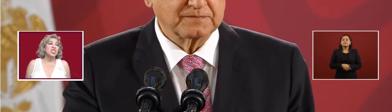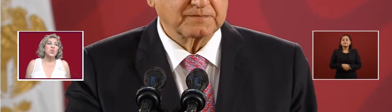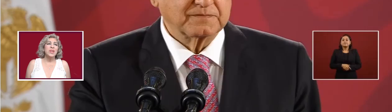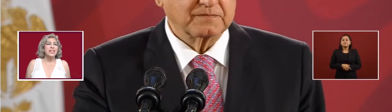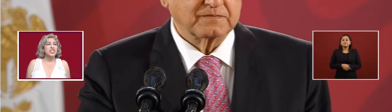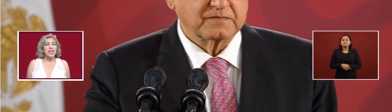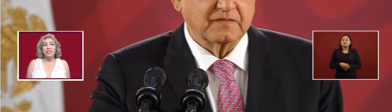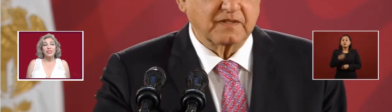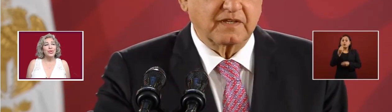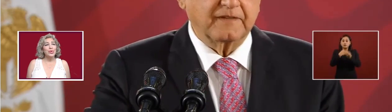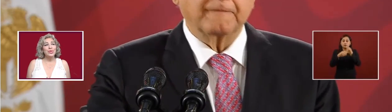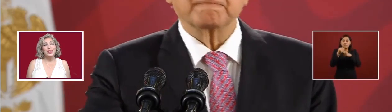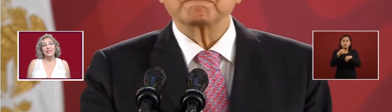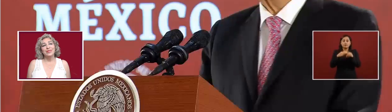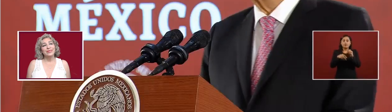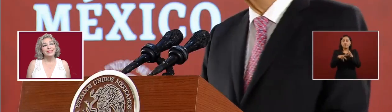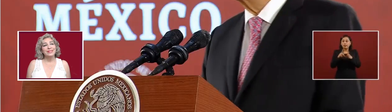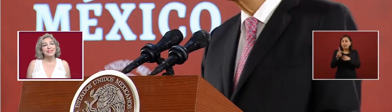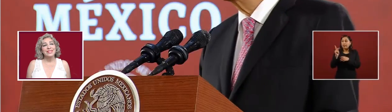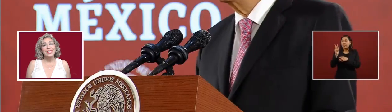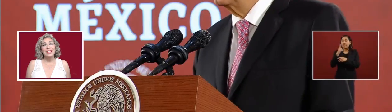and don't eat junk food.